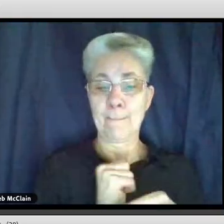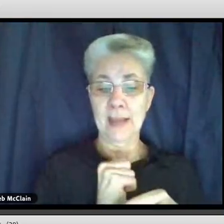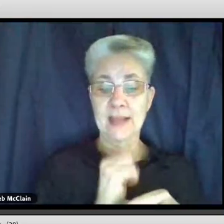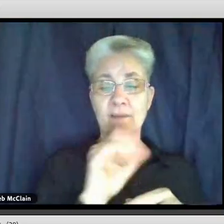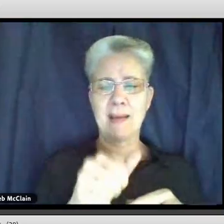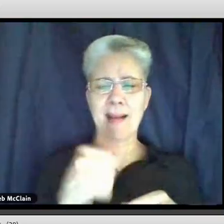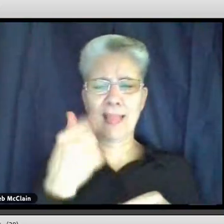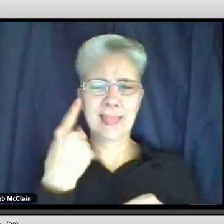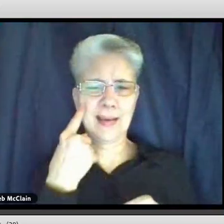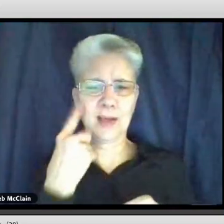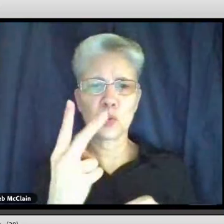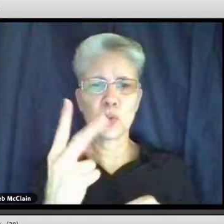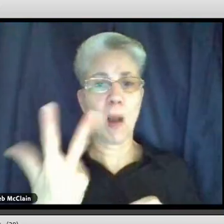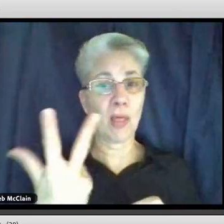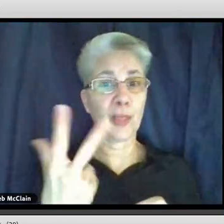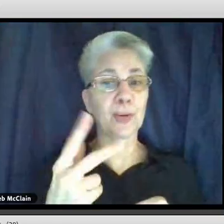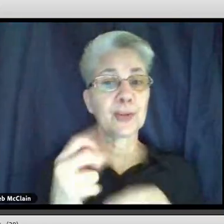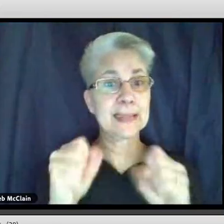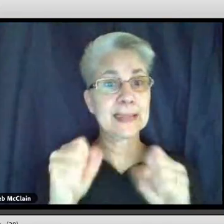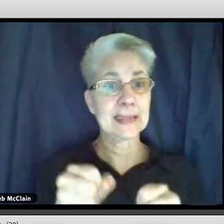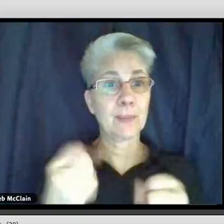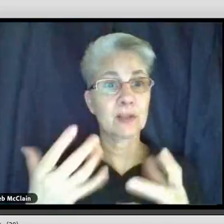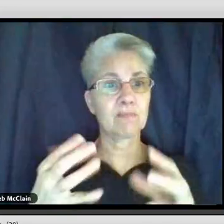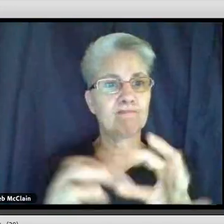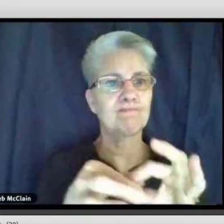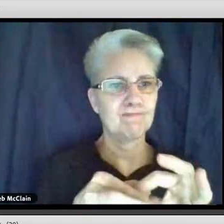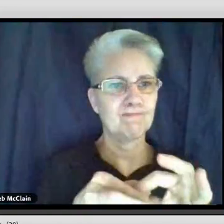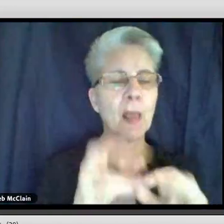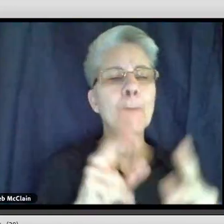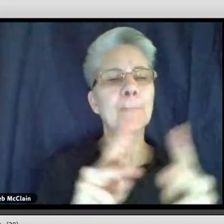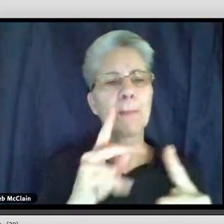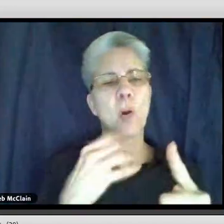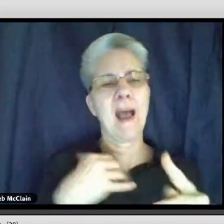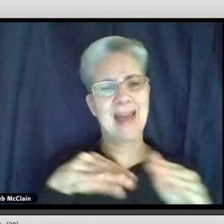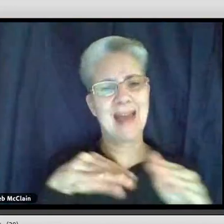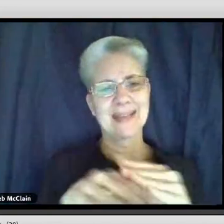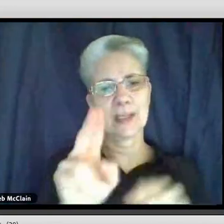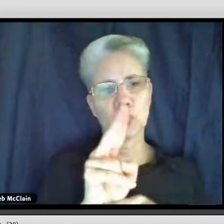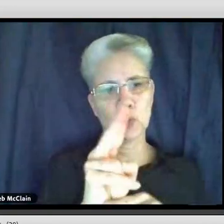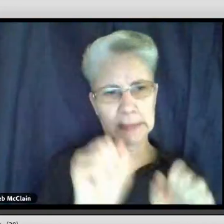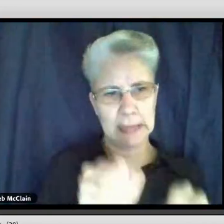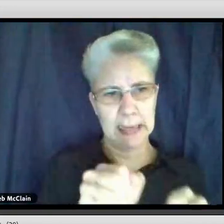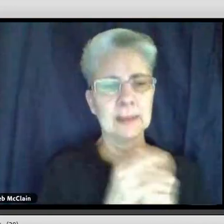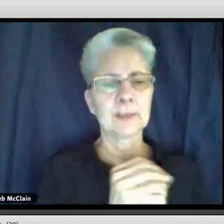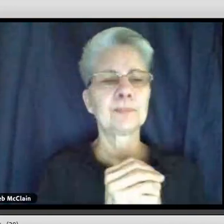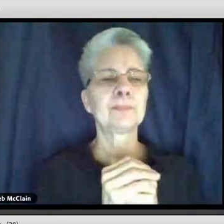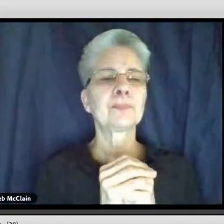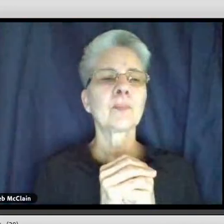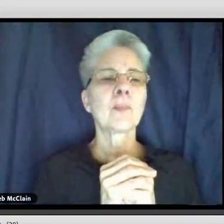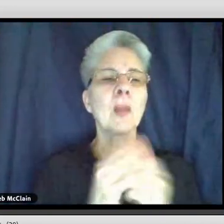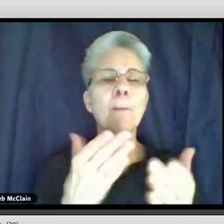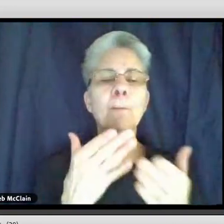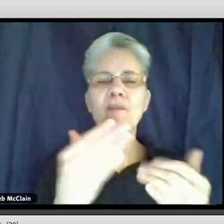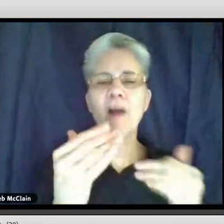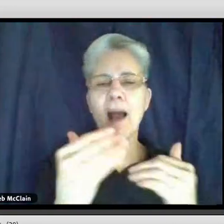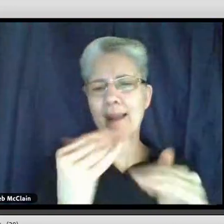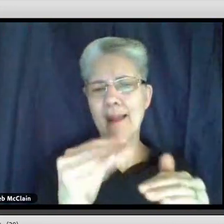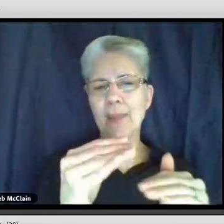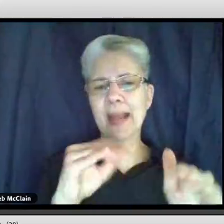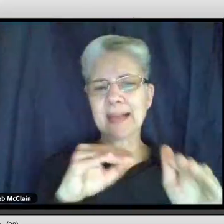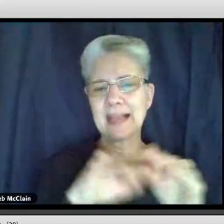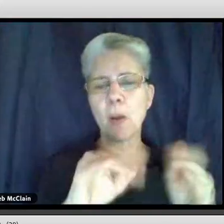and I think 2 other systems people have access to. Providing limited